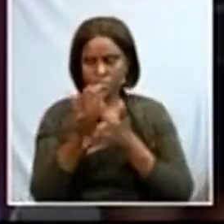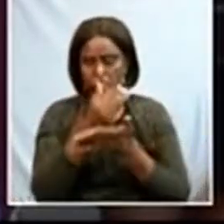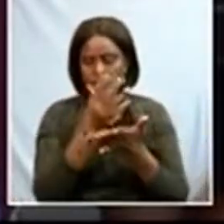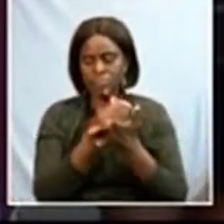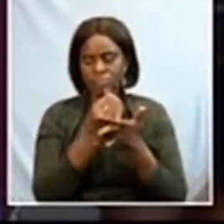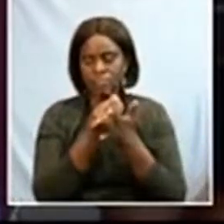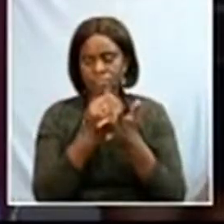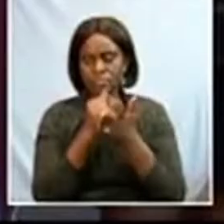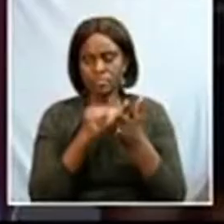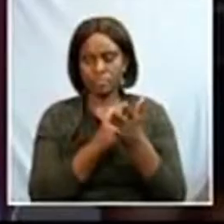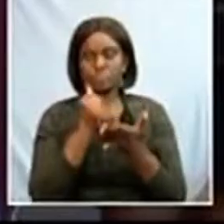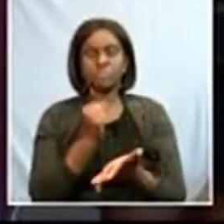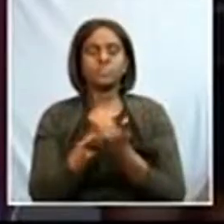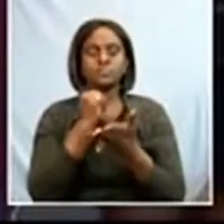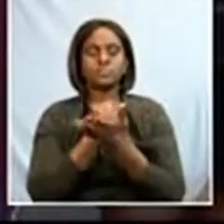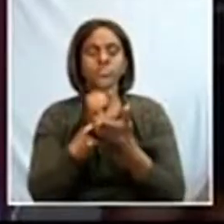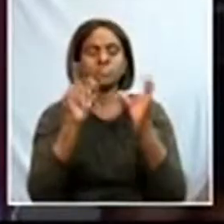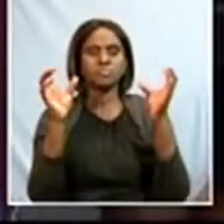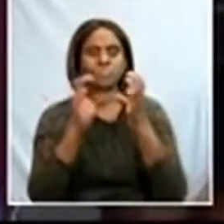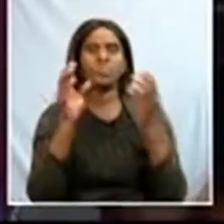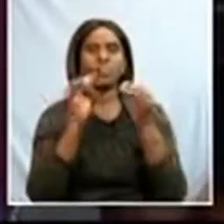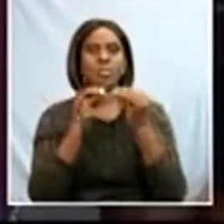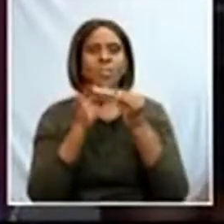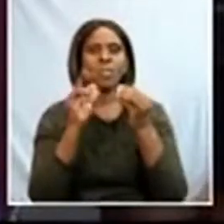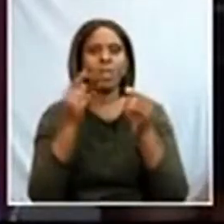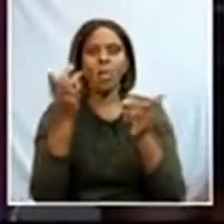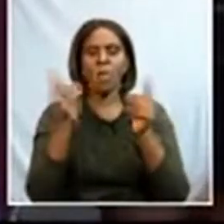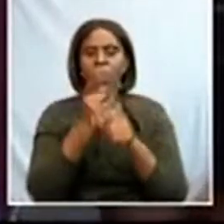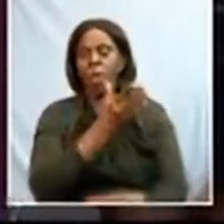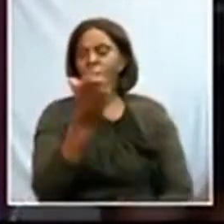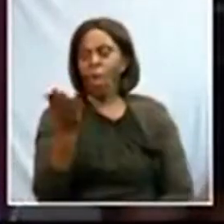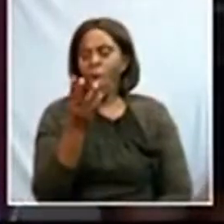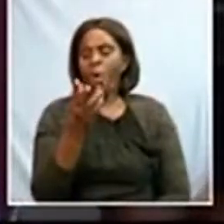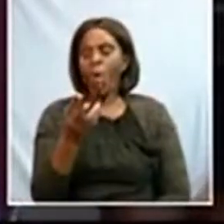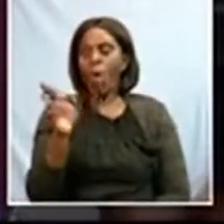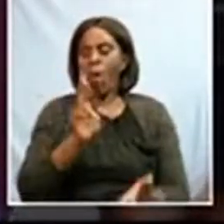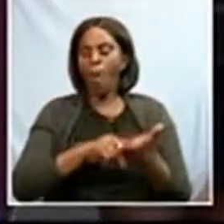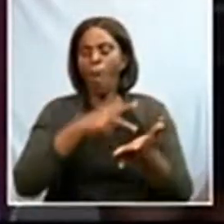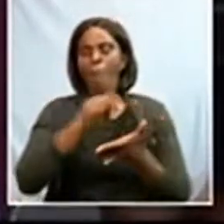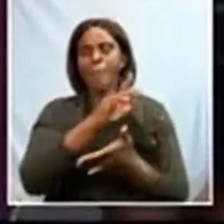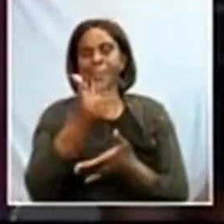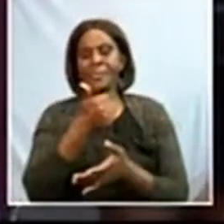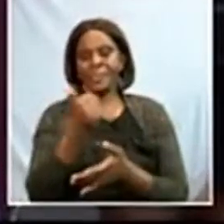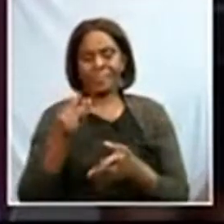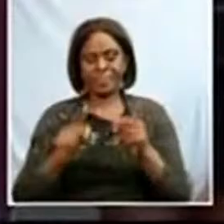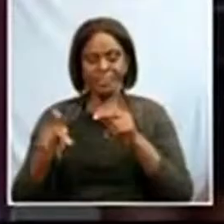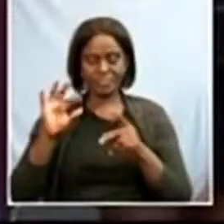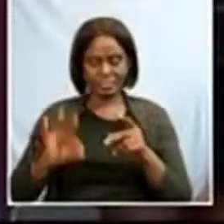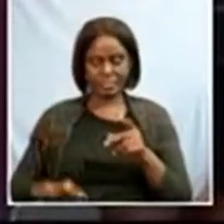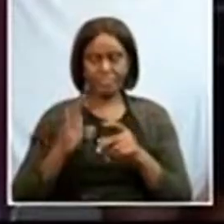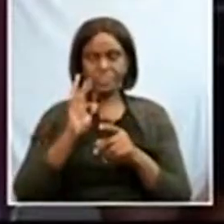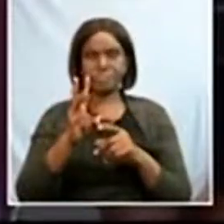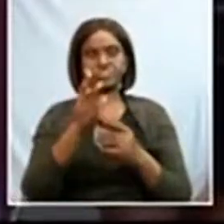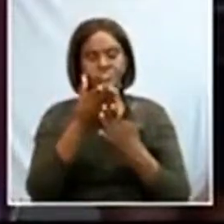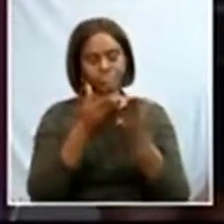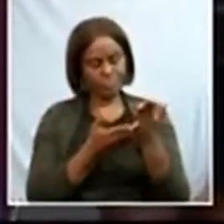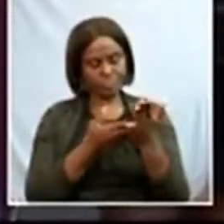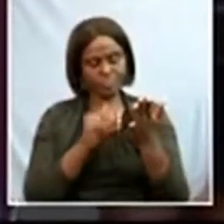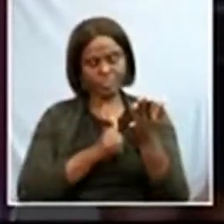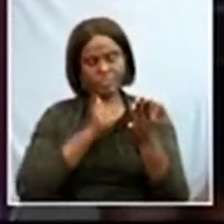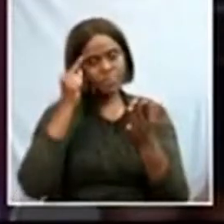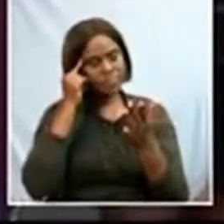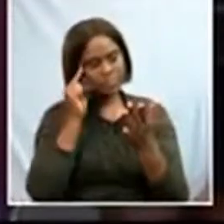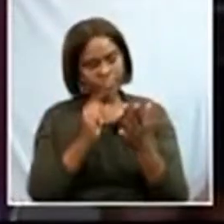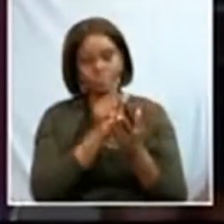so we are helping the communities actually. When these ones repay, others will also benefit. That's how it goes. So we thought the